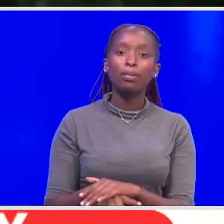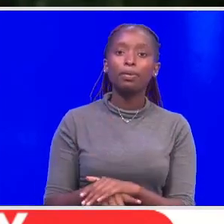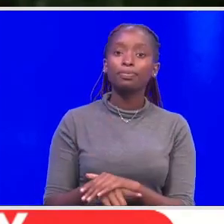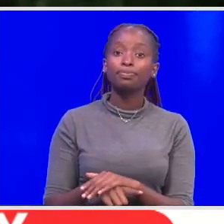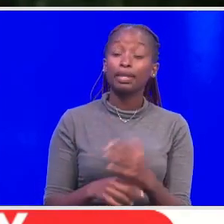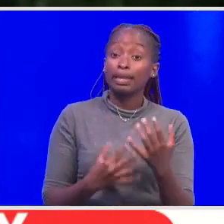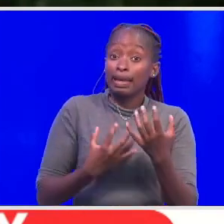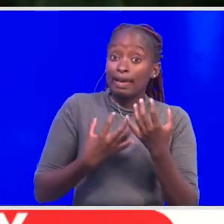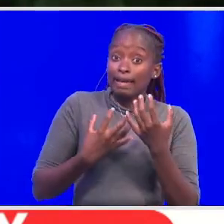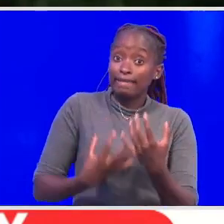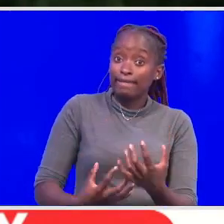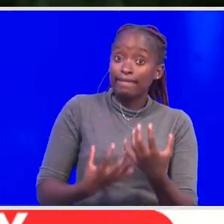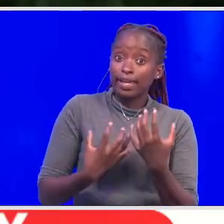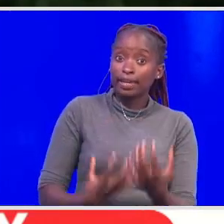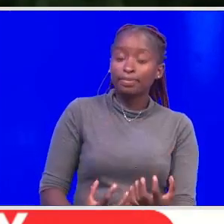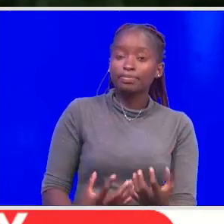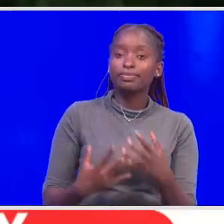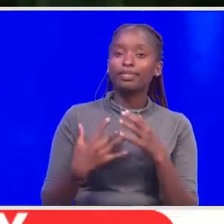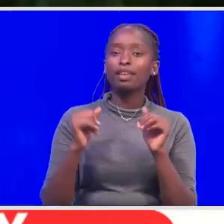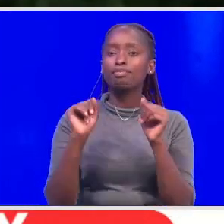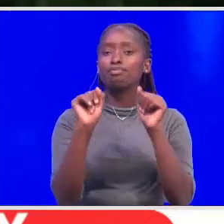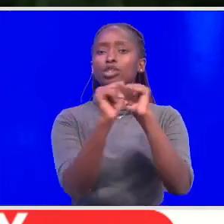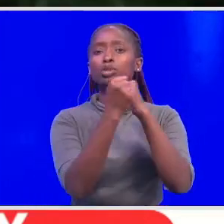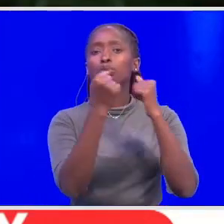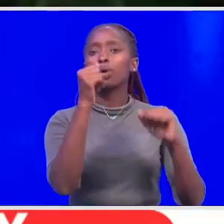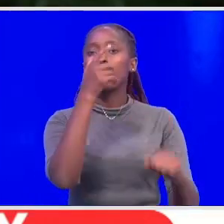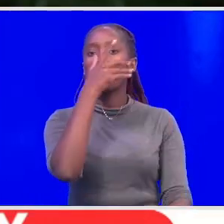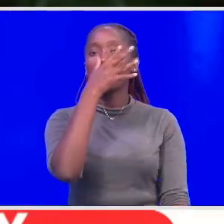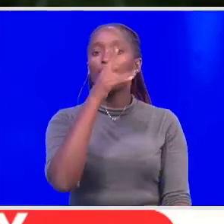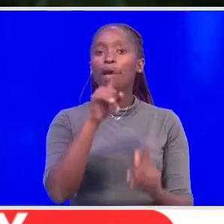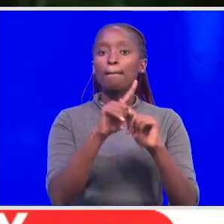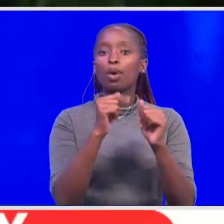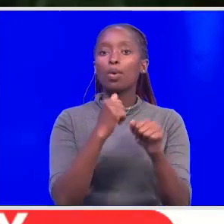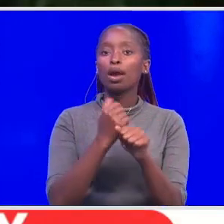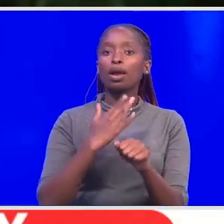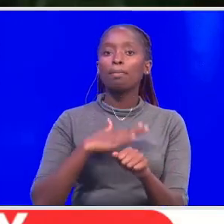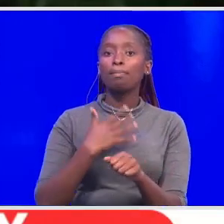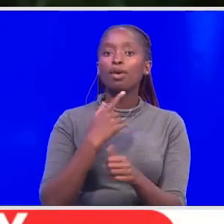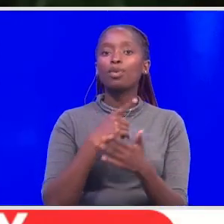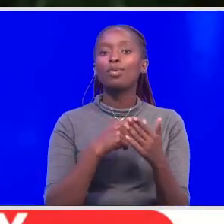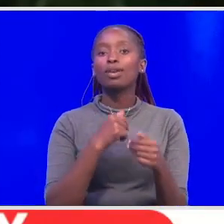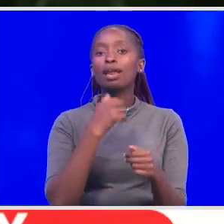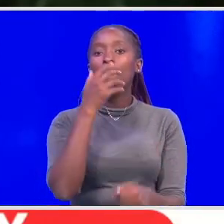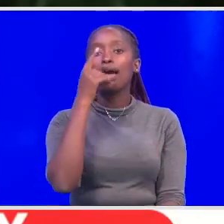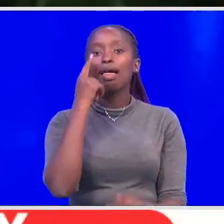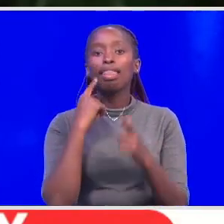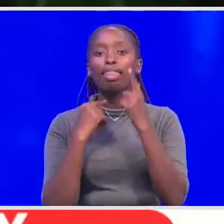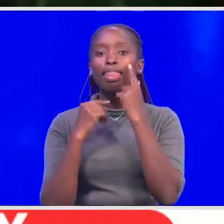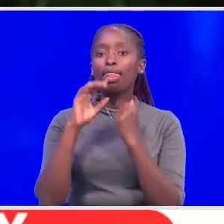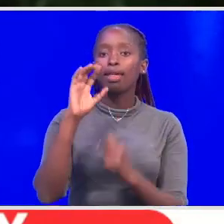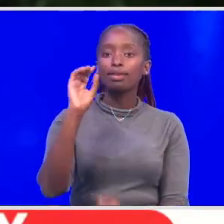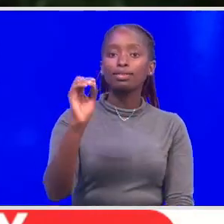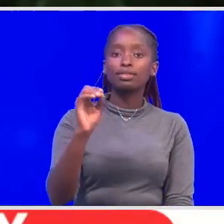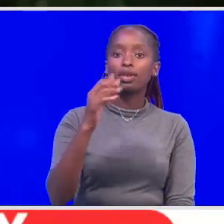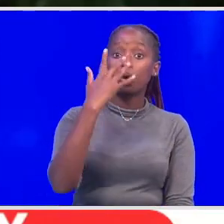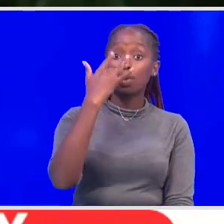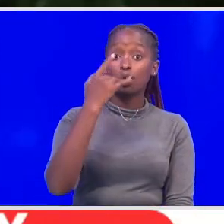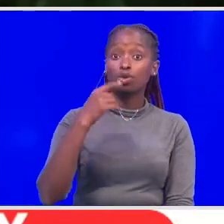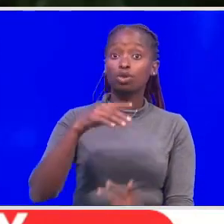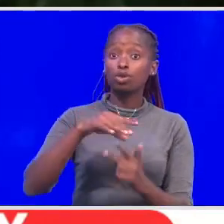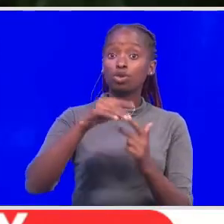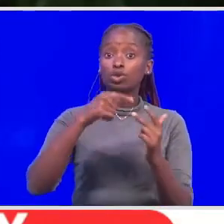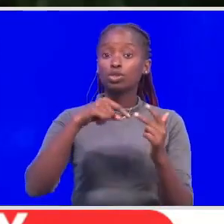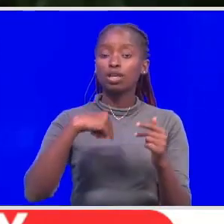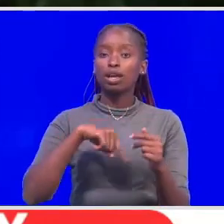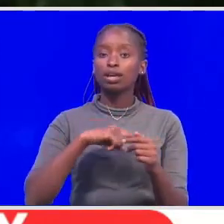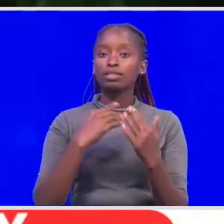Ni mazito. Siwezi kuwadanganya, lakini kazi yangu sasa si kulia. Kwa sababu mulituchagua kama serikali